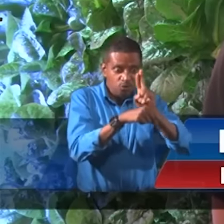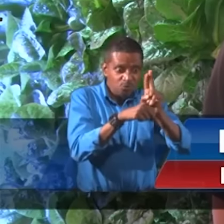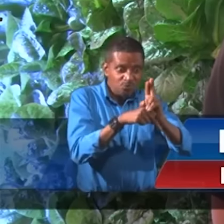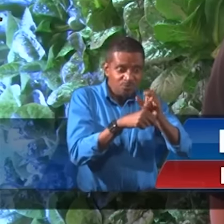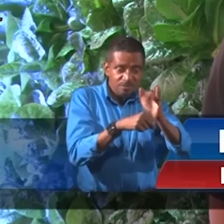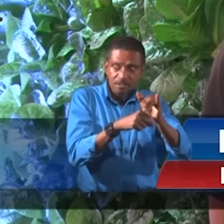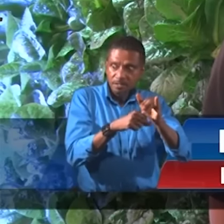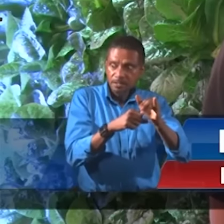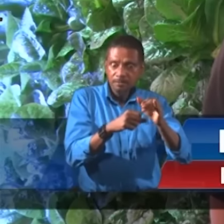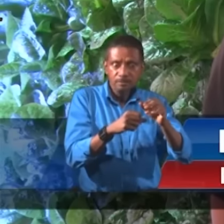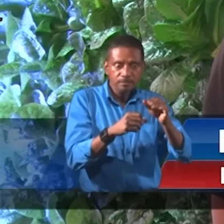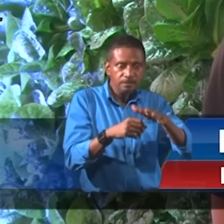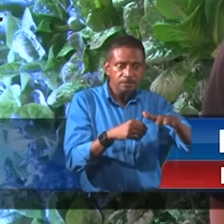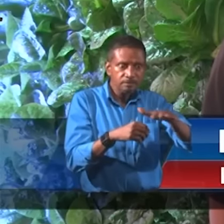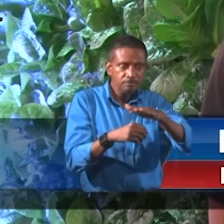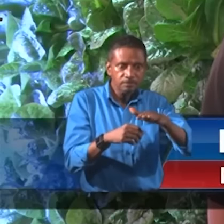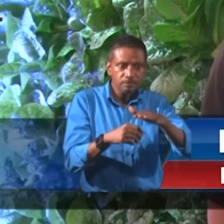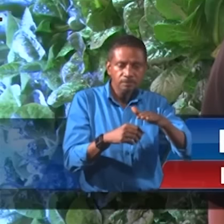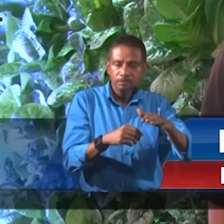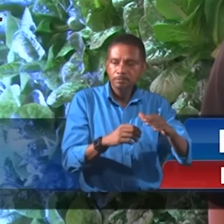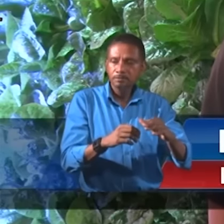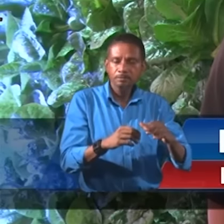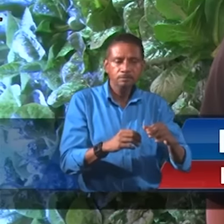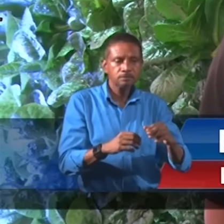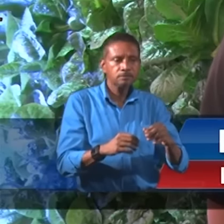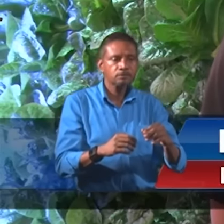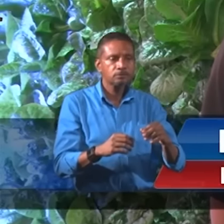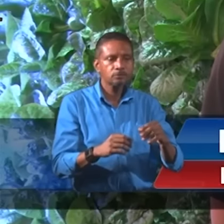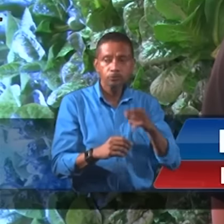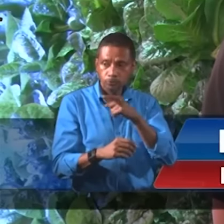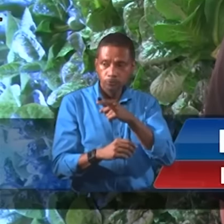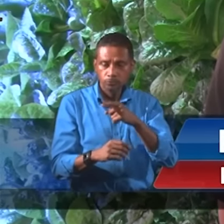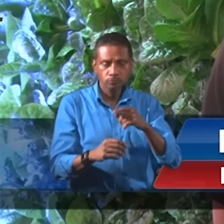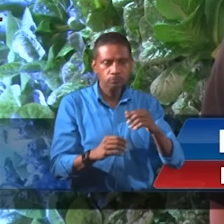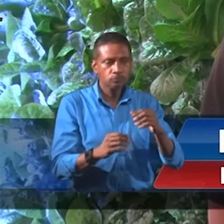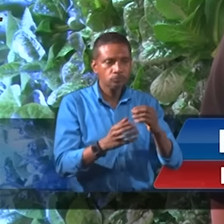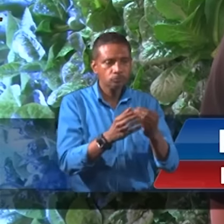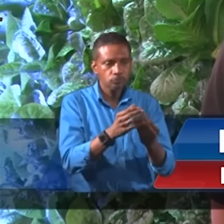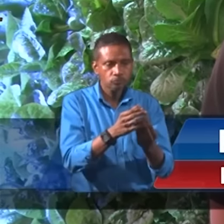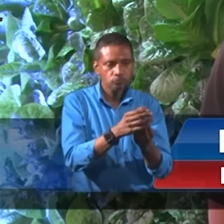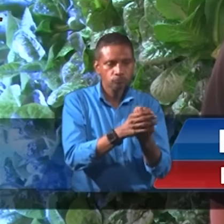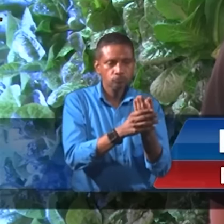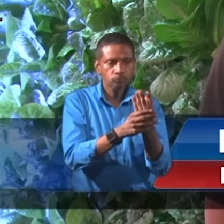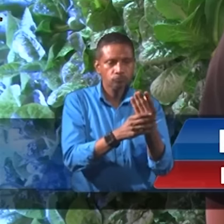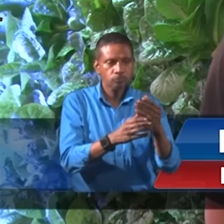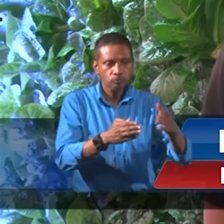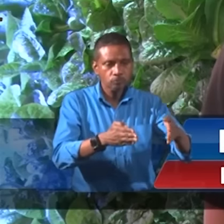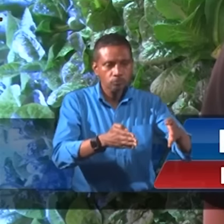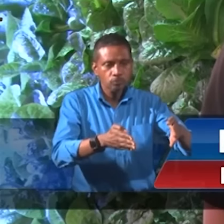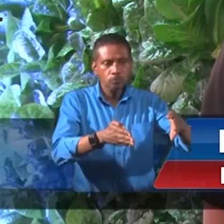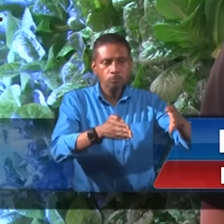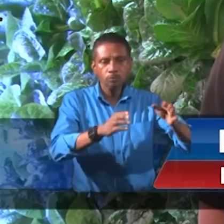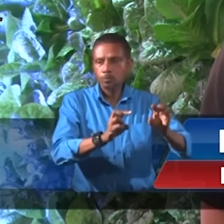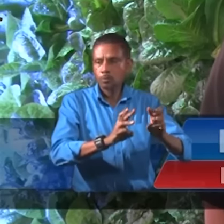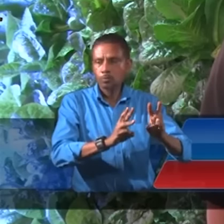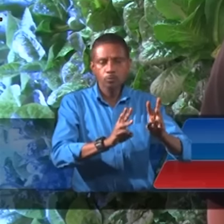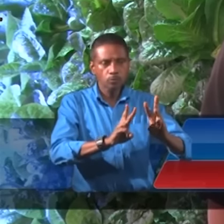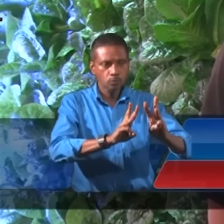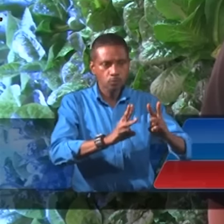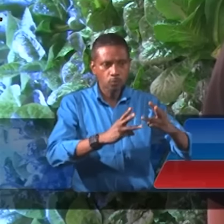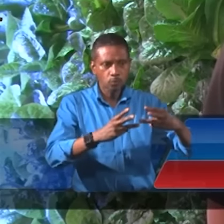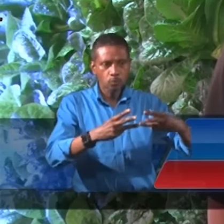space. By growing outside of just one dimension, we're able to either grow vertically like a wall or stacked